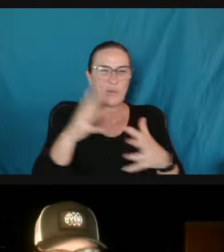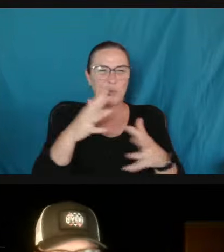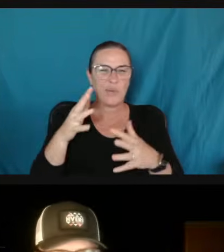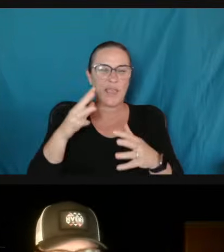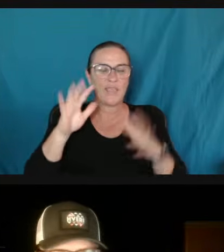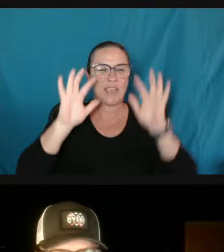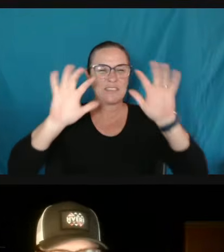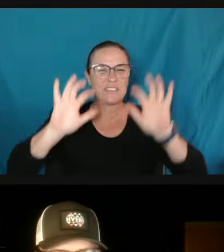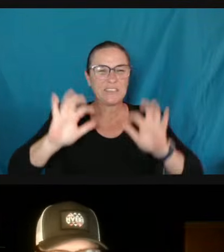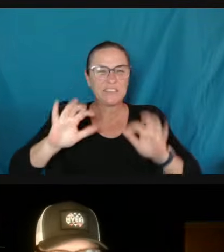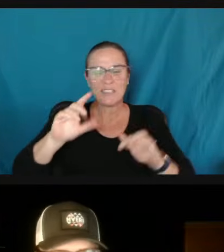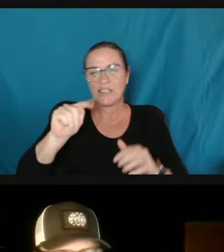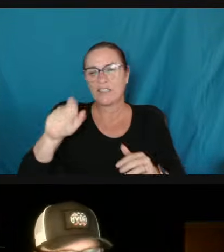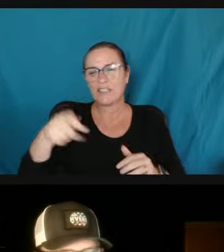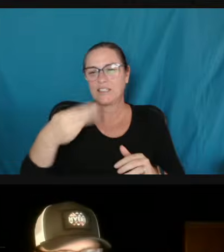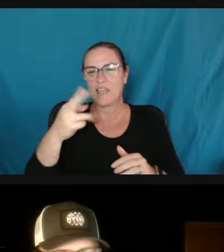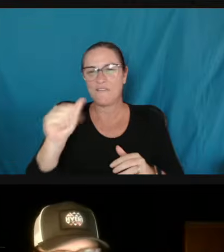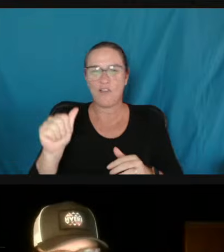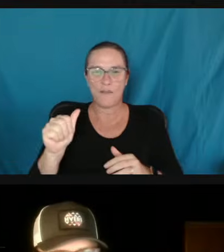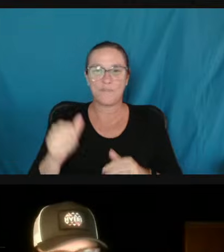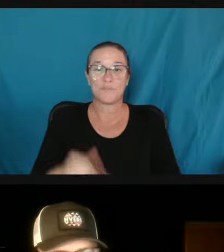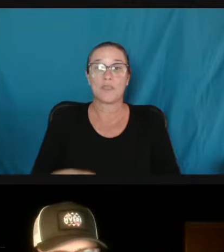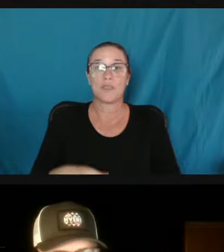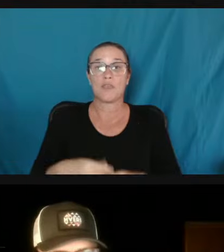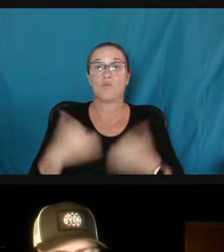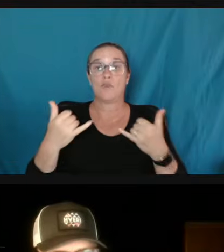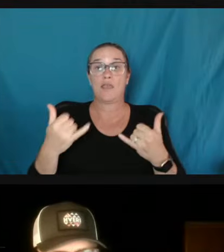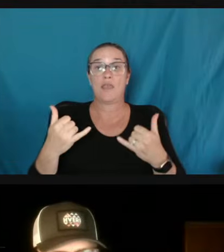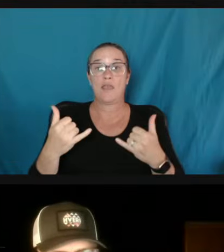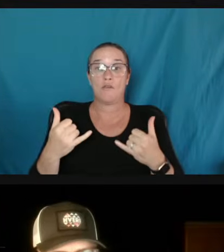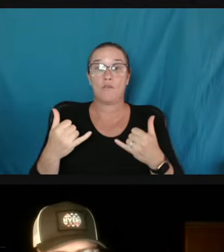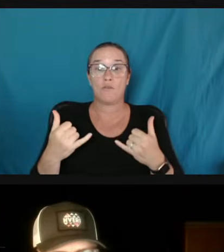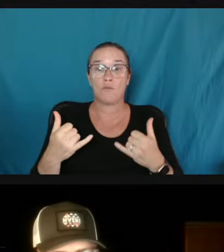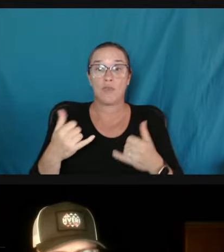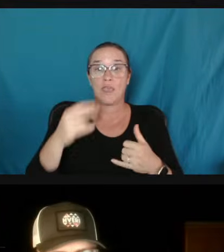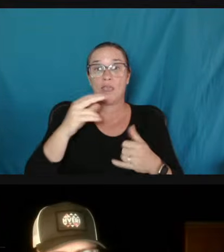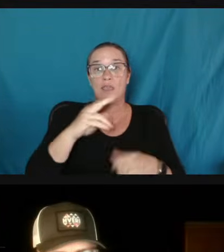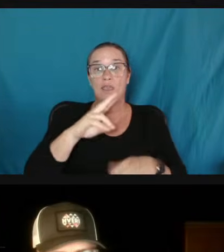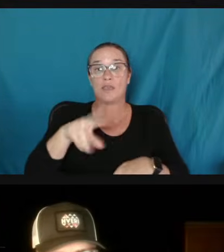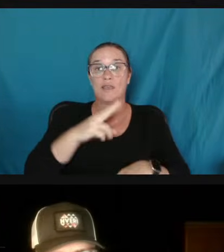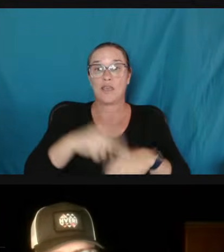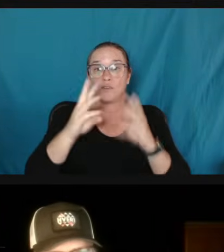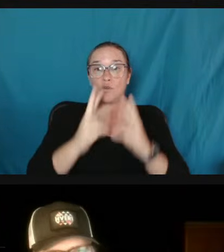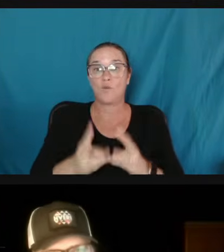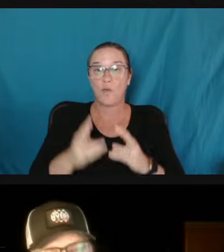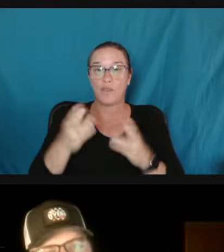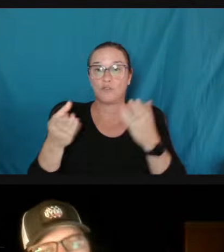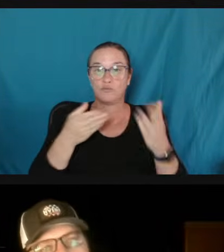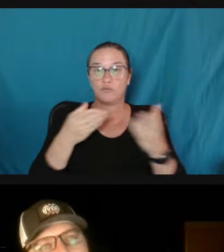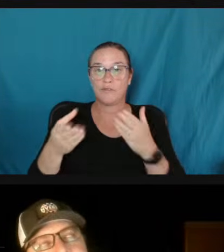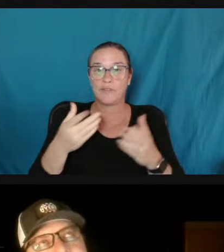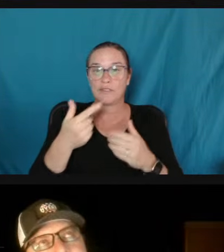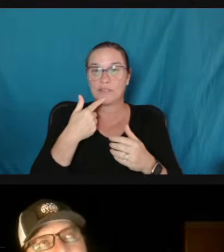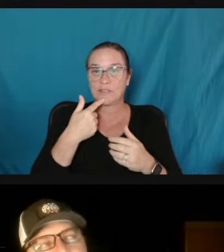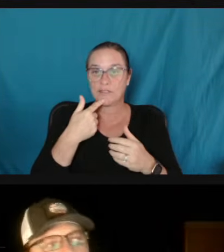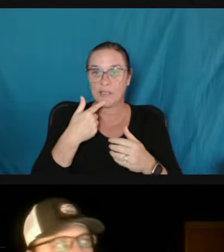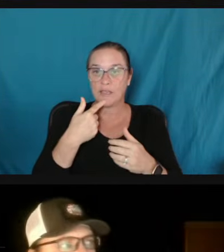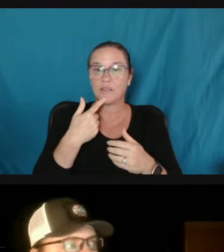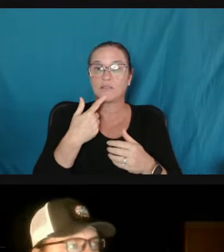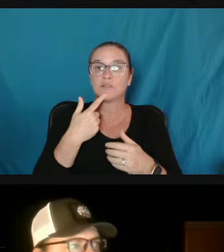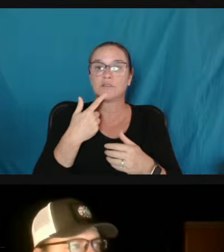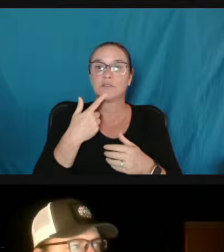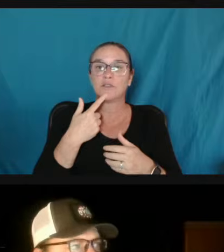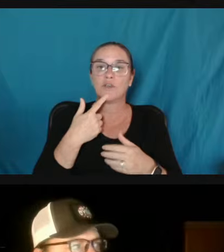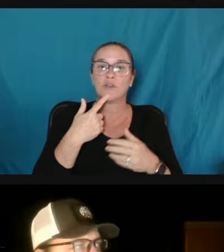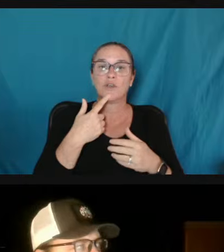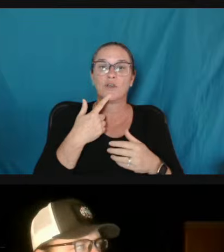for now, the forecast from the National Weather Service today is that prevailing trades with periods of windward and